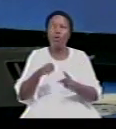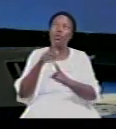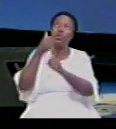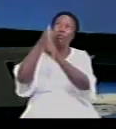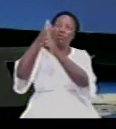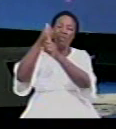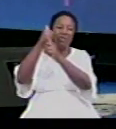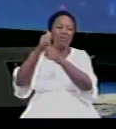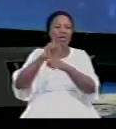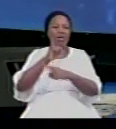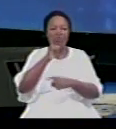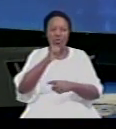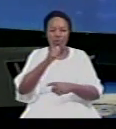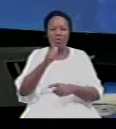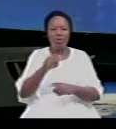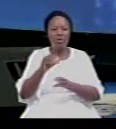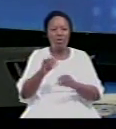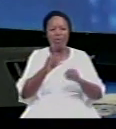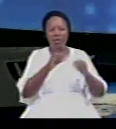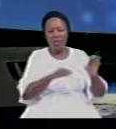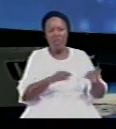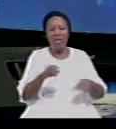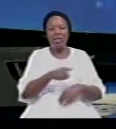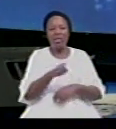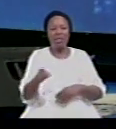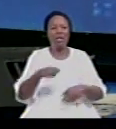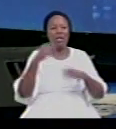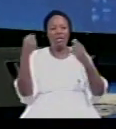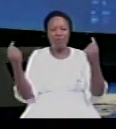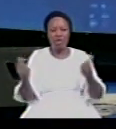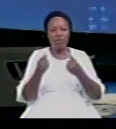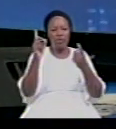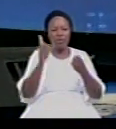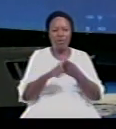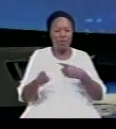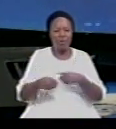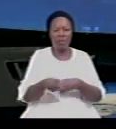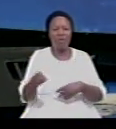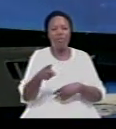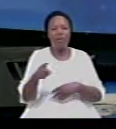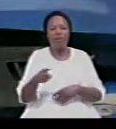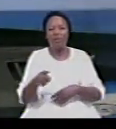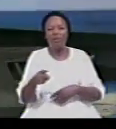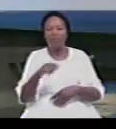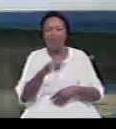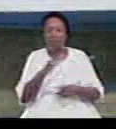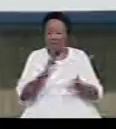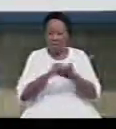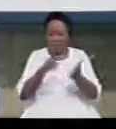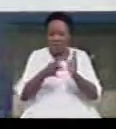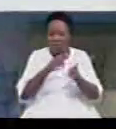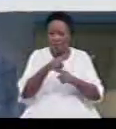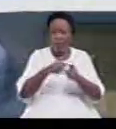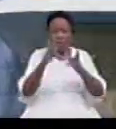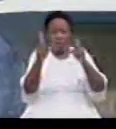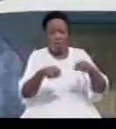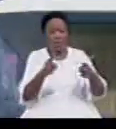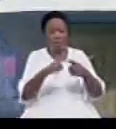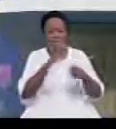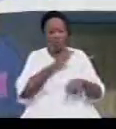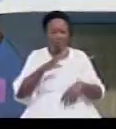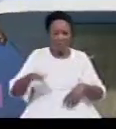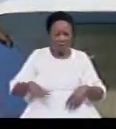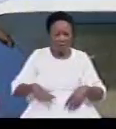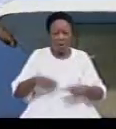not imputing their trespasses unto them. That is, when you come to Christ, all